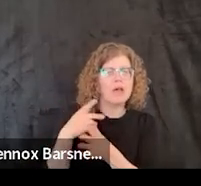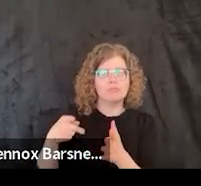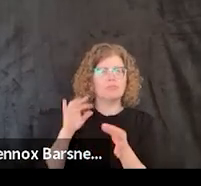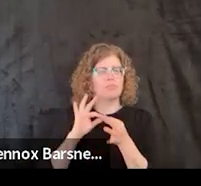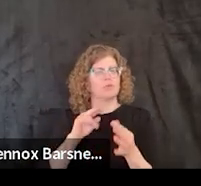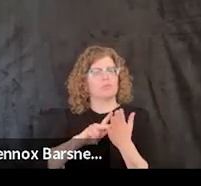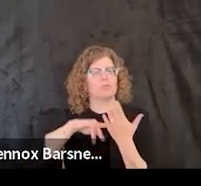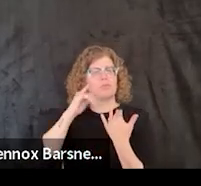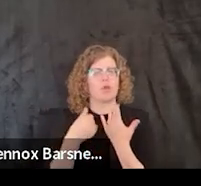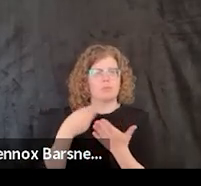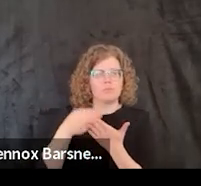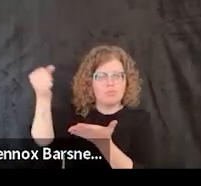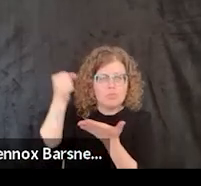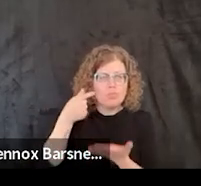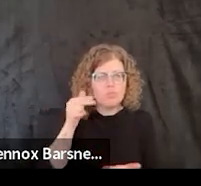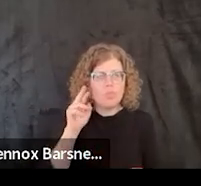grant year.